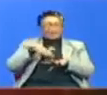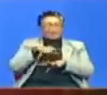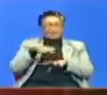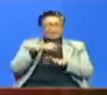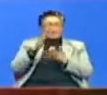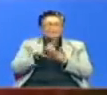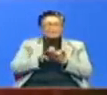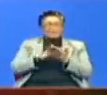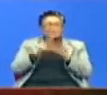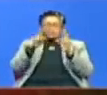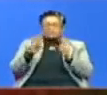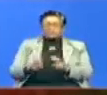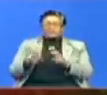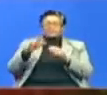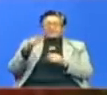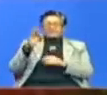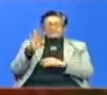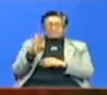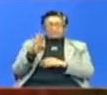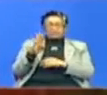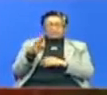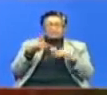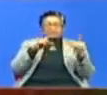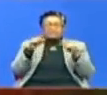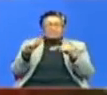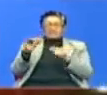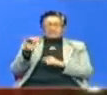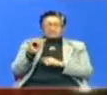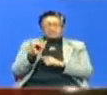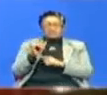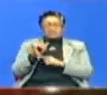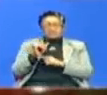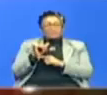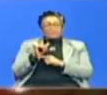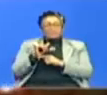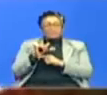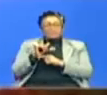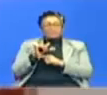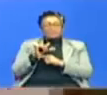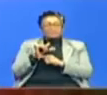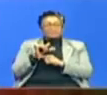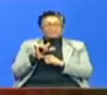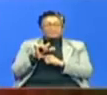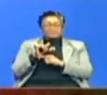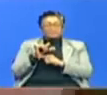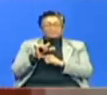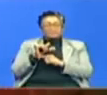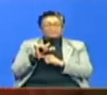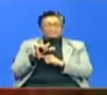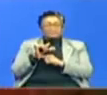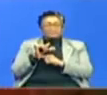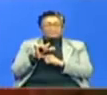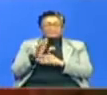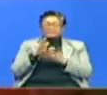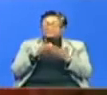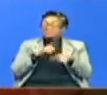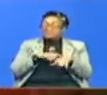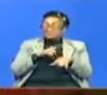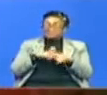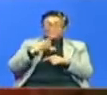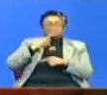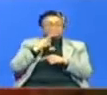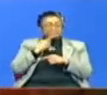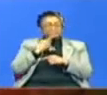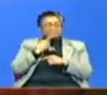It was pulled down by Facebook, Twitter, and YouTube. And in terms of a pandemic, sometimes there's a saying that goes